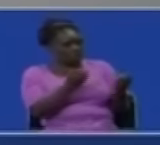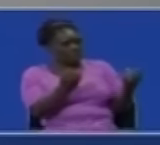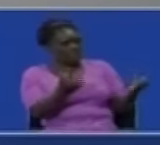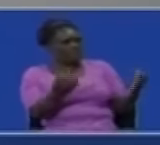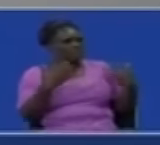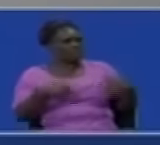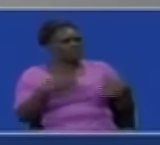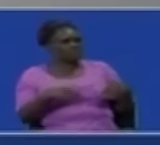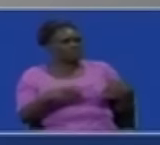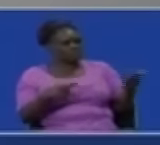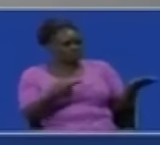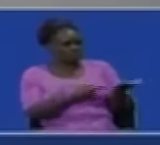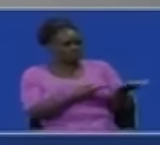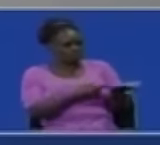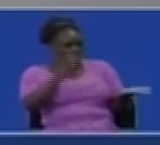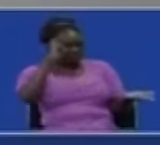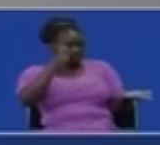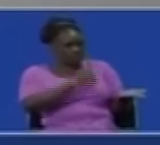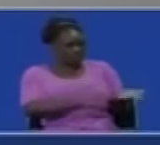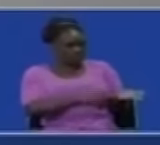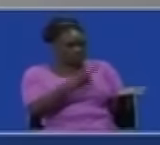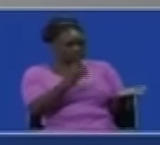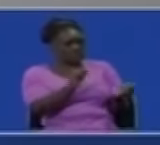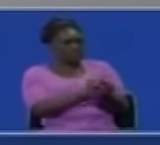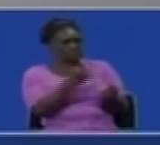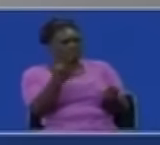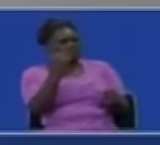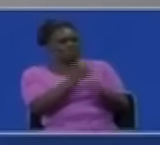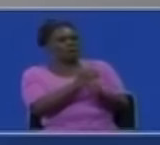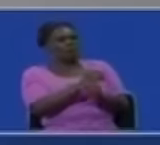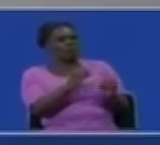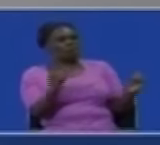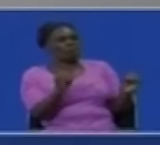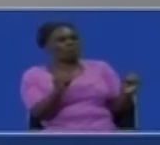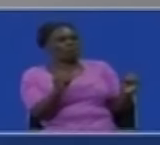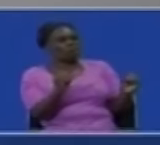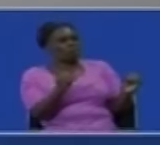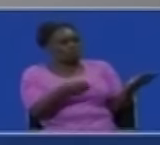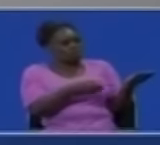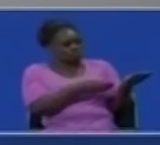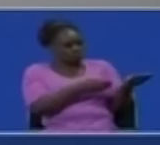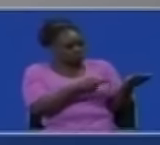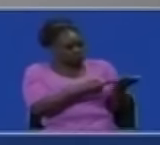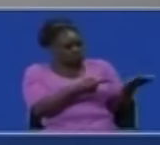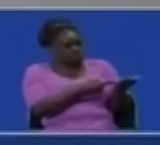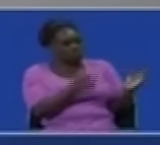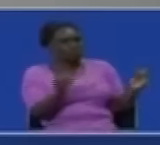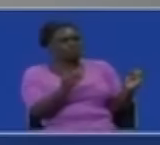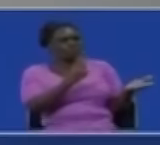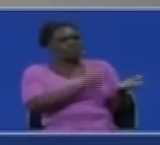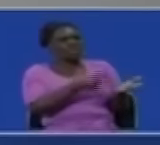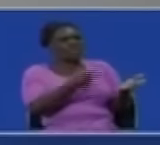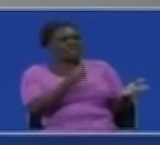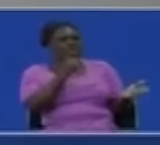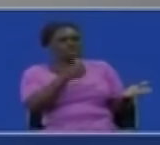of the electronic voter identification devices in 2013 didn't work because they were not charged properly. So the failure actually